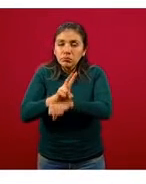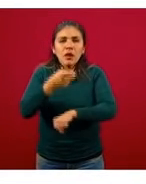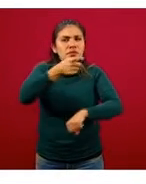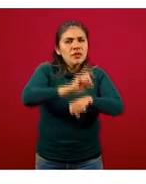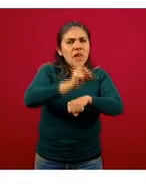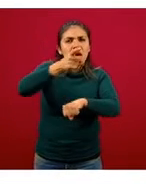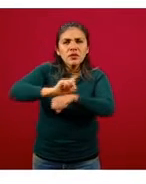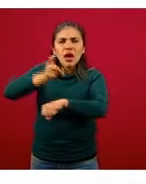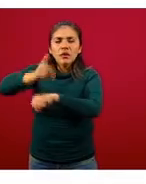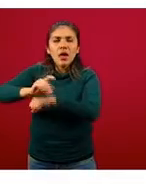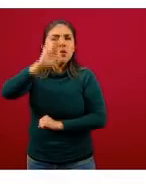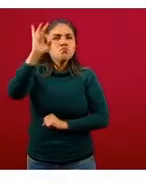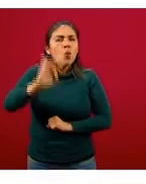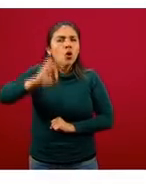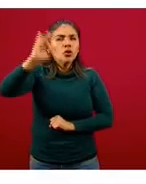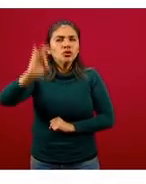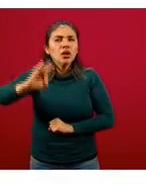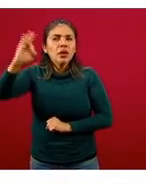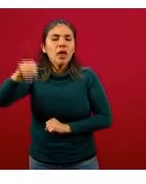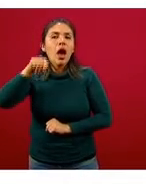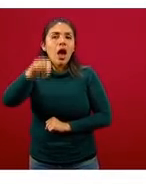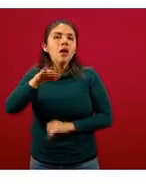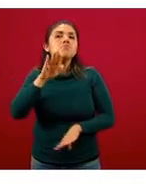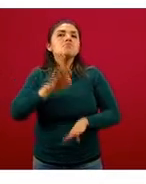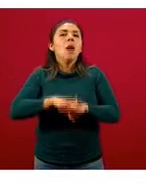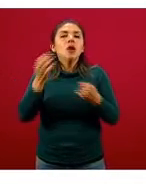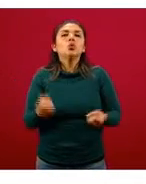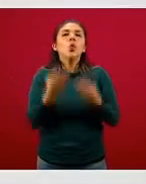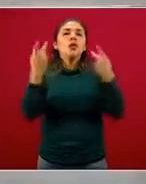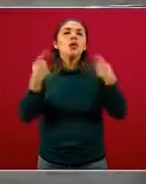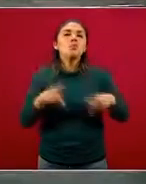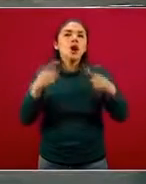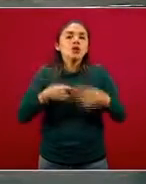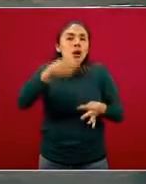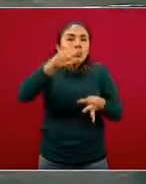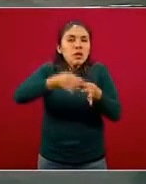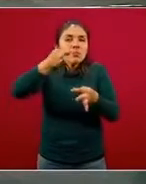7.2% of the total number of cases, of confirmed cases.